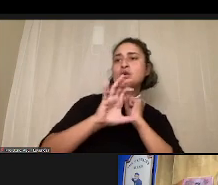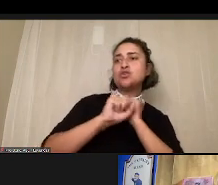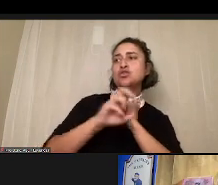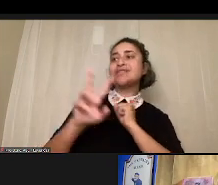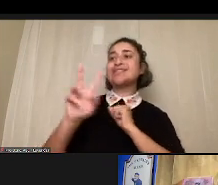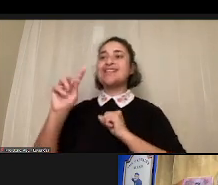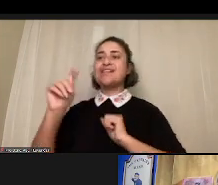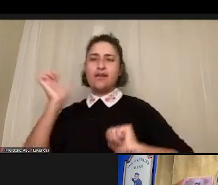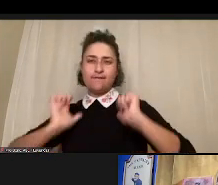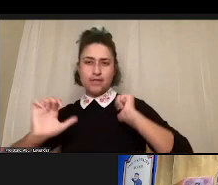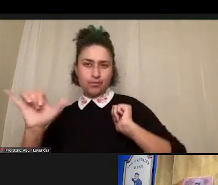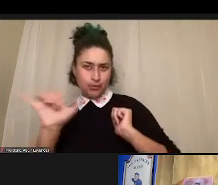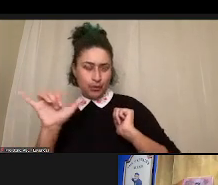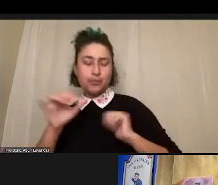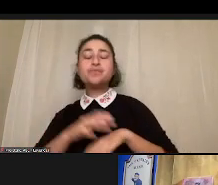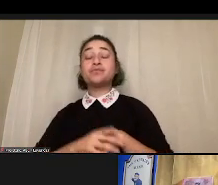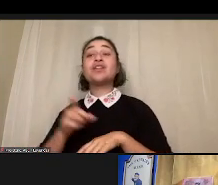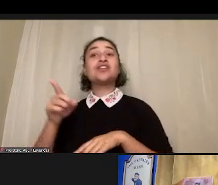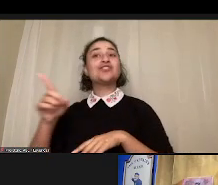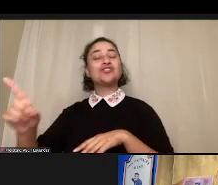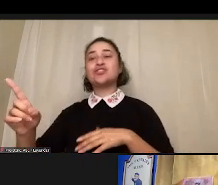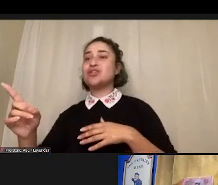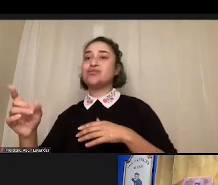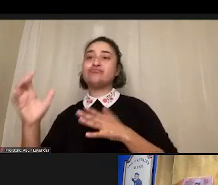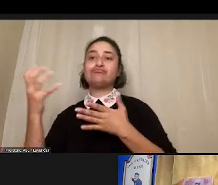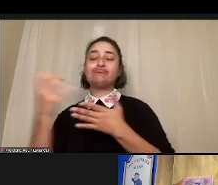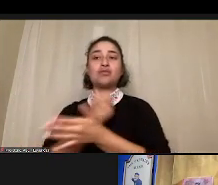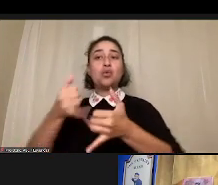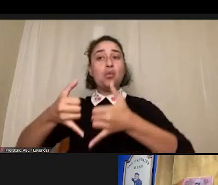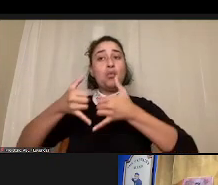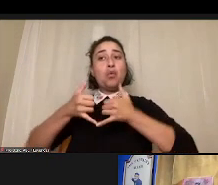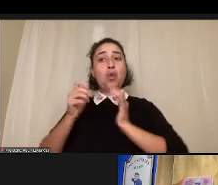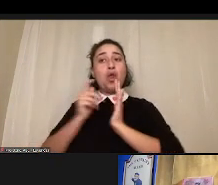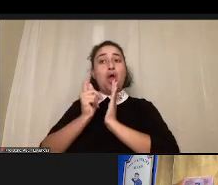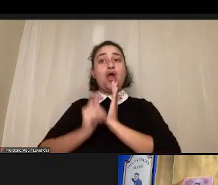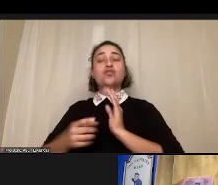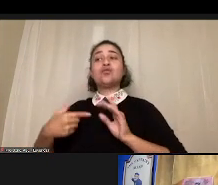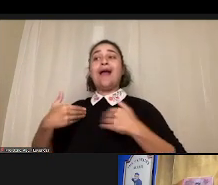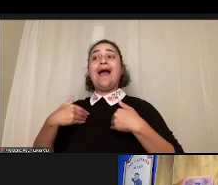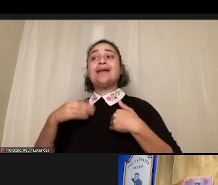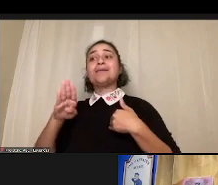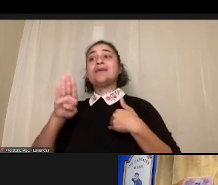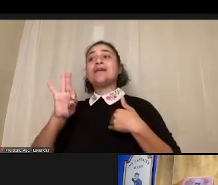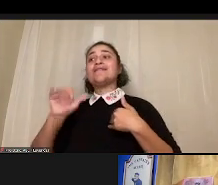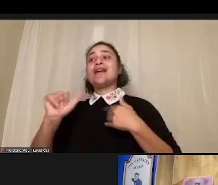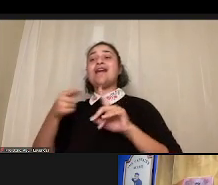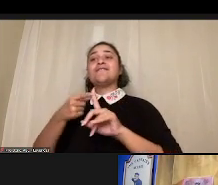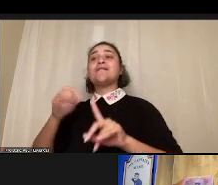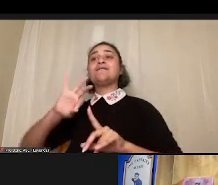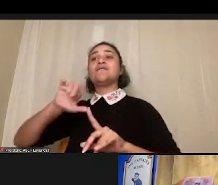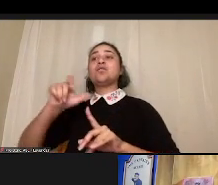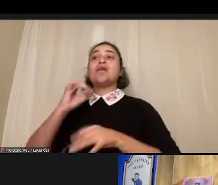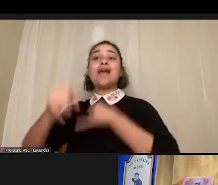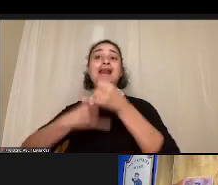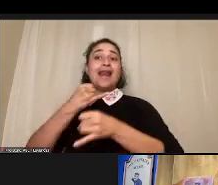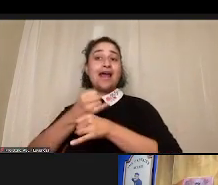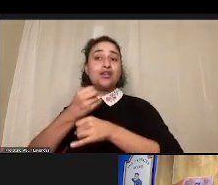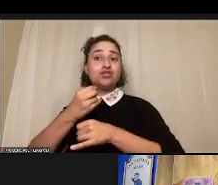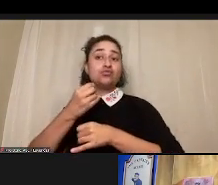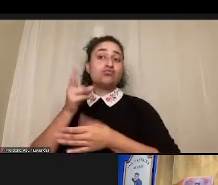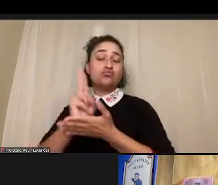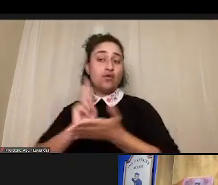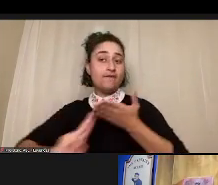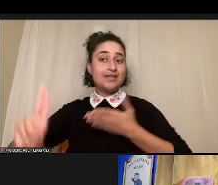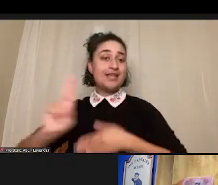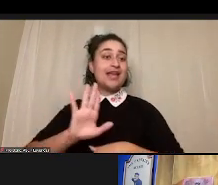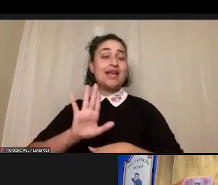film. She's an award-winning artist who received her BFA from Florida International University and her MFA from